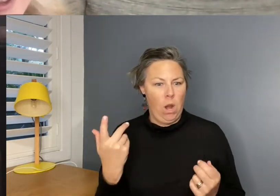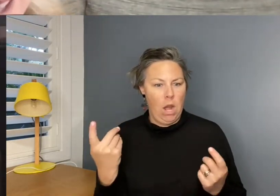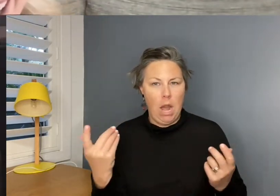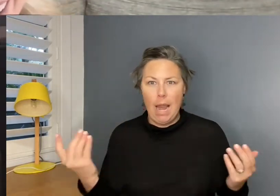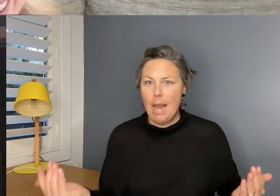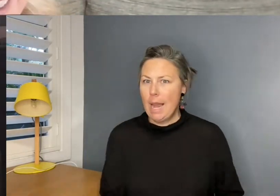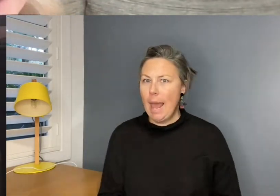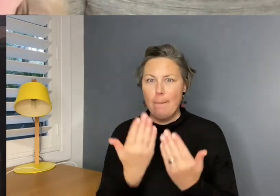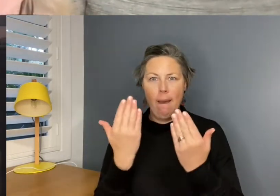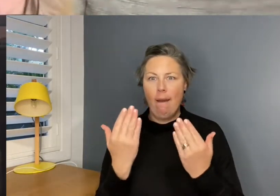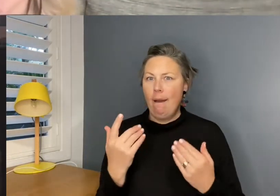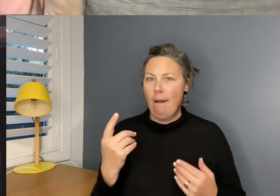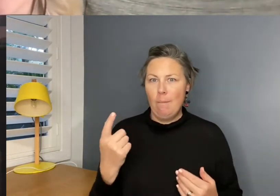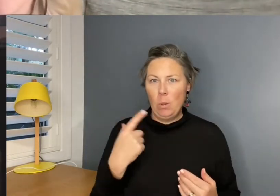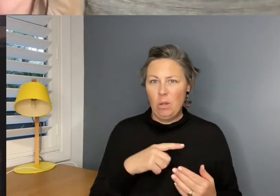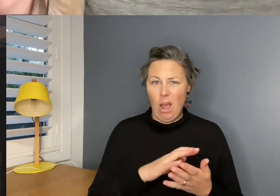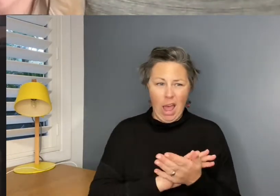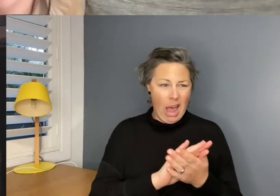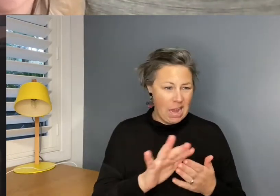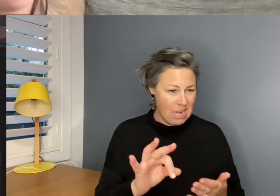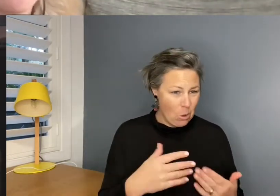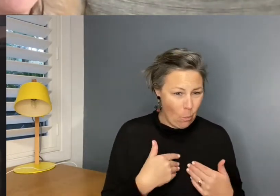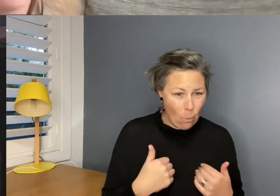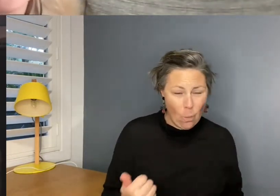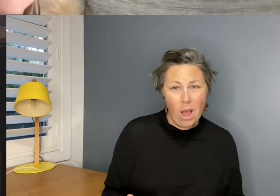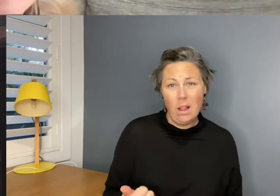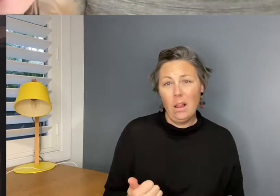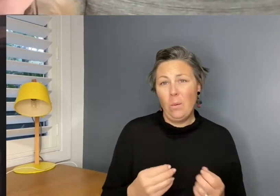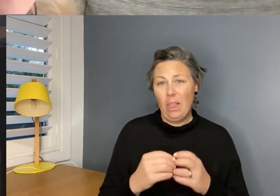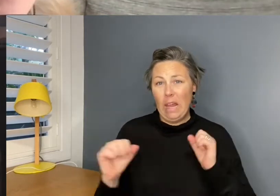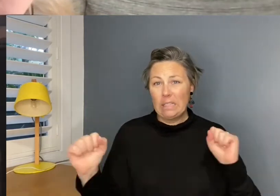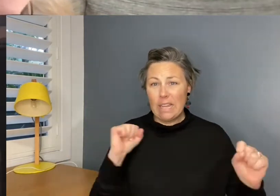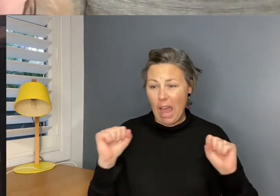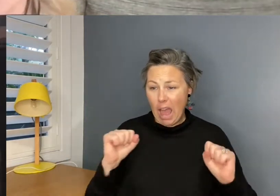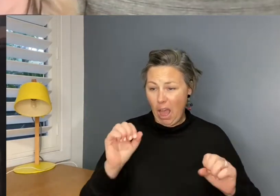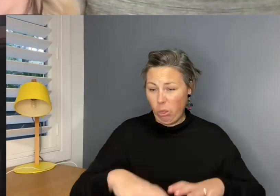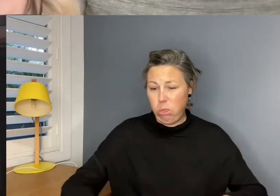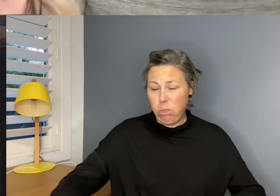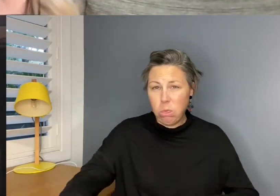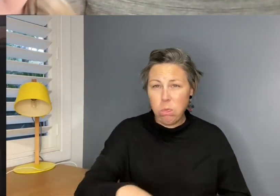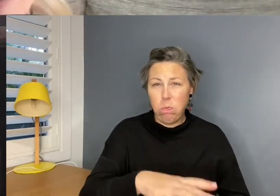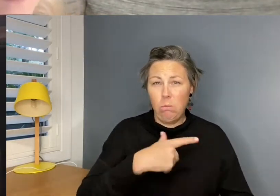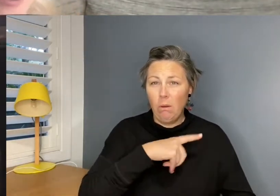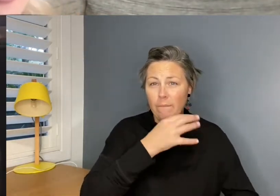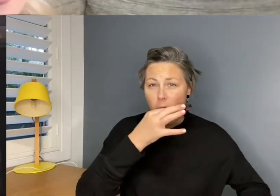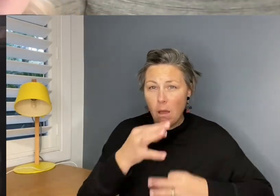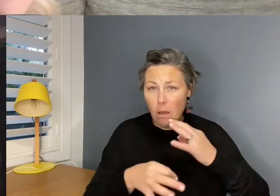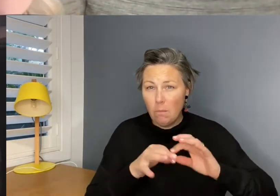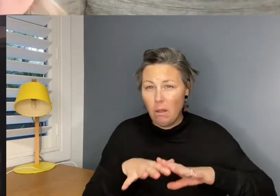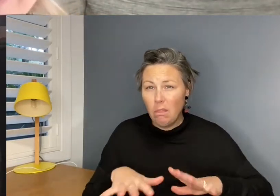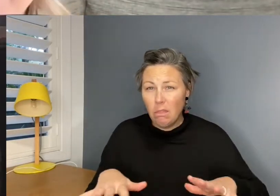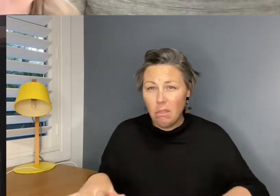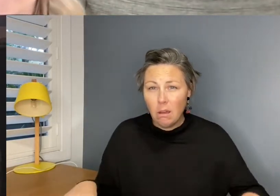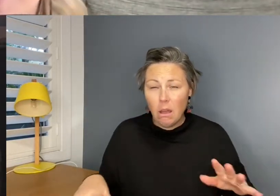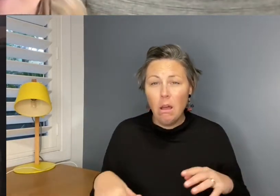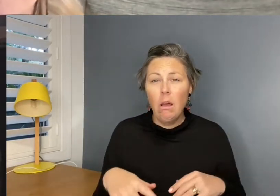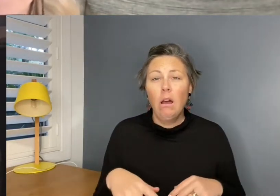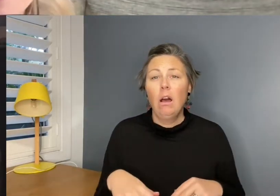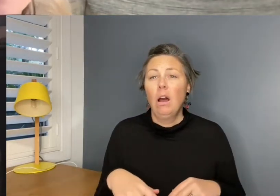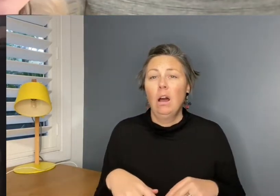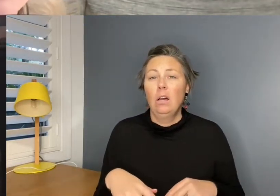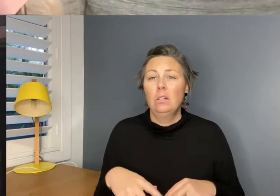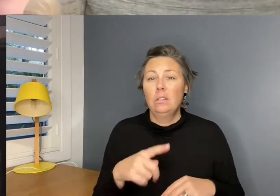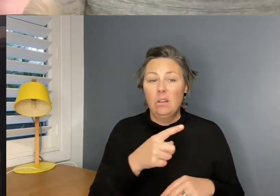today's not the day I go into labour, like, just because like Honey's really unwell and there's like towels everywhere and she's throwing up every